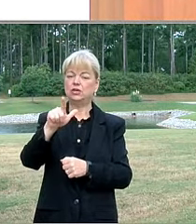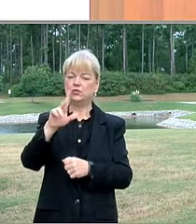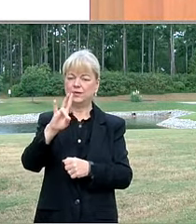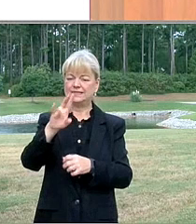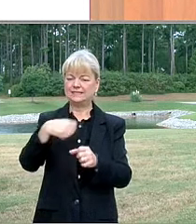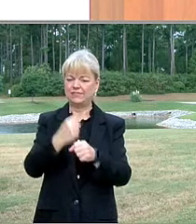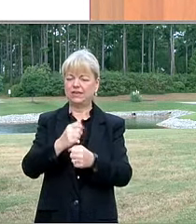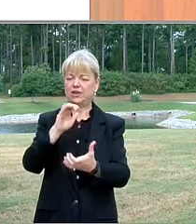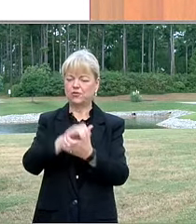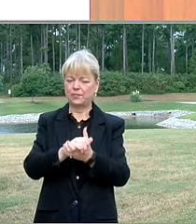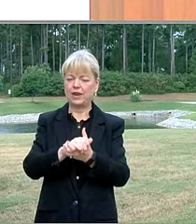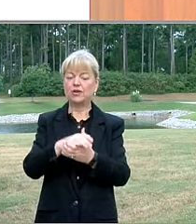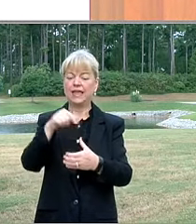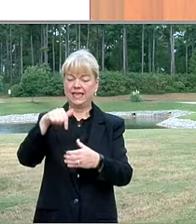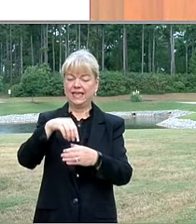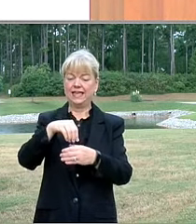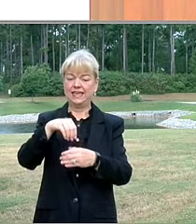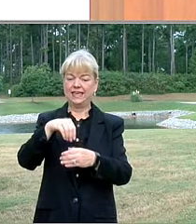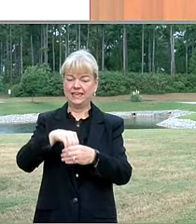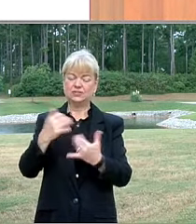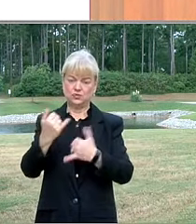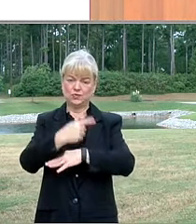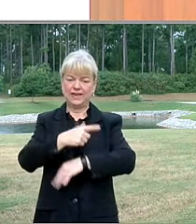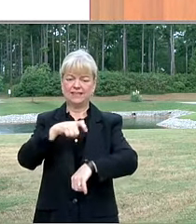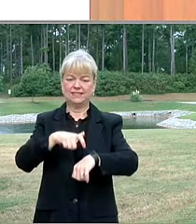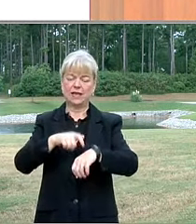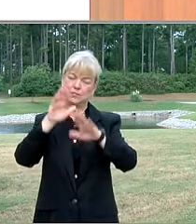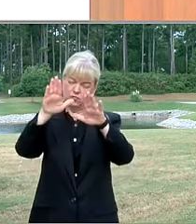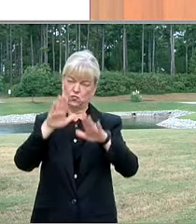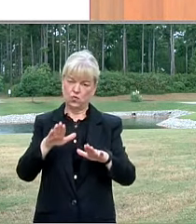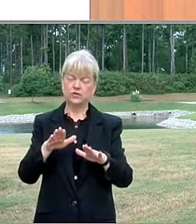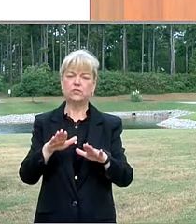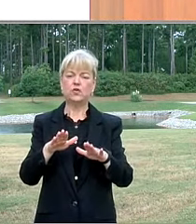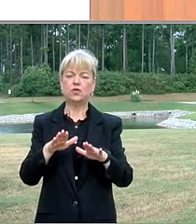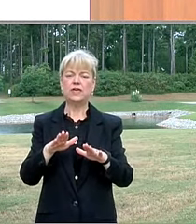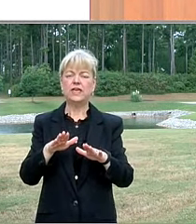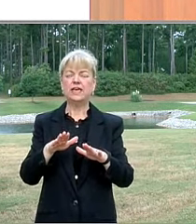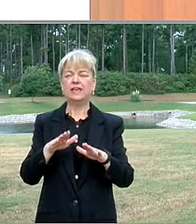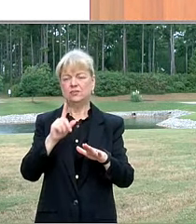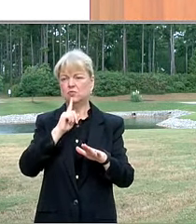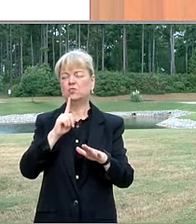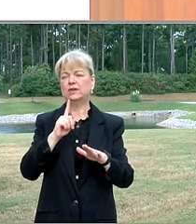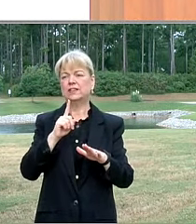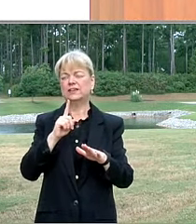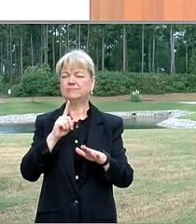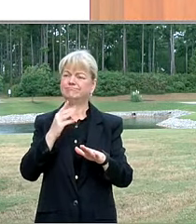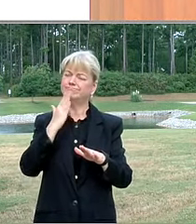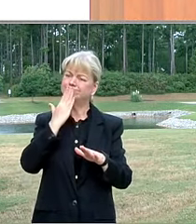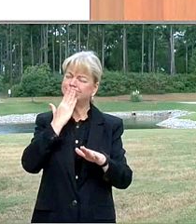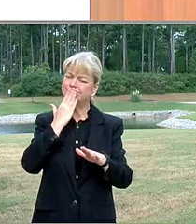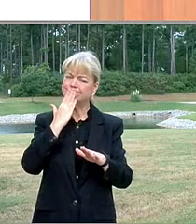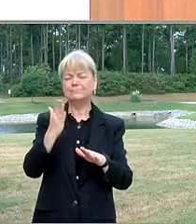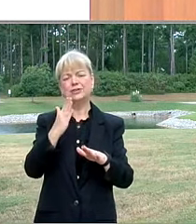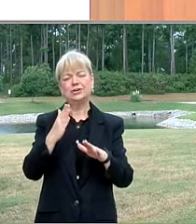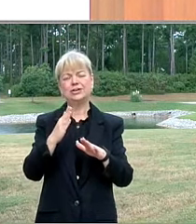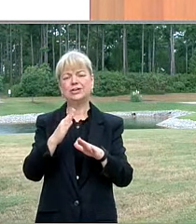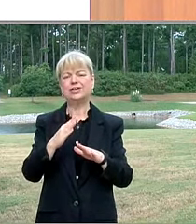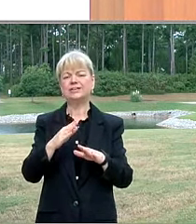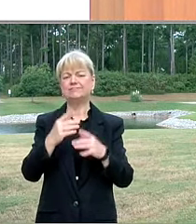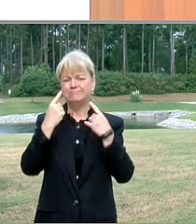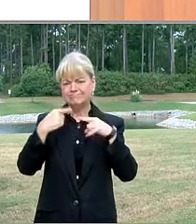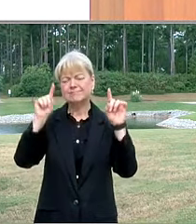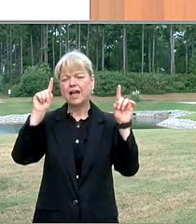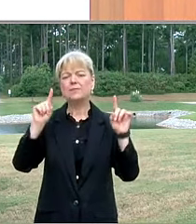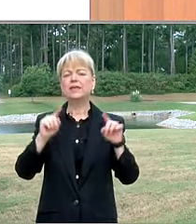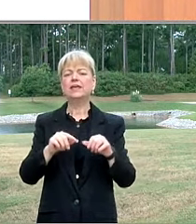married in today's time is wonderful. It's a wonderful accomplishment. 27 years as a military